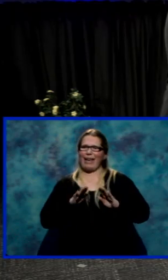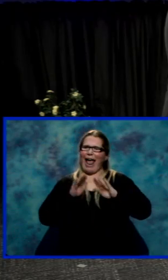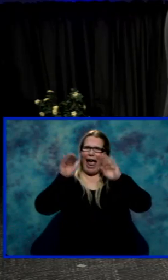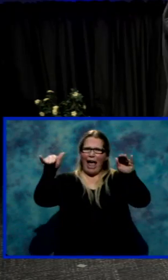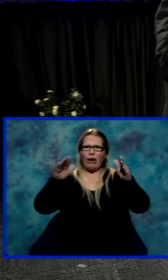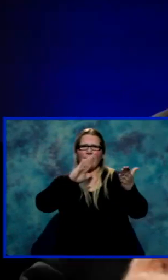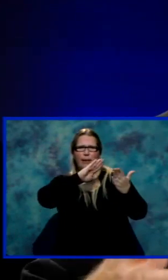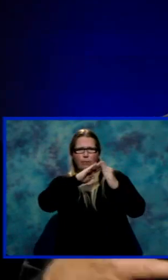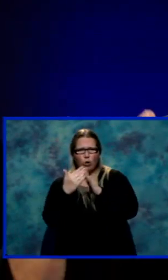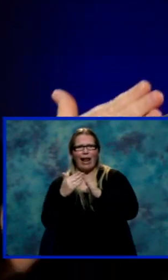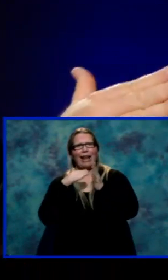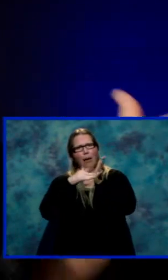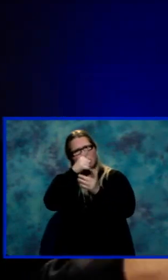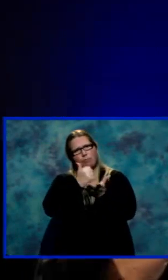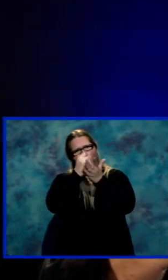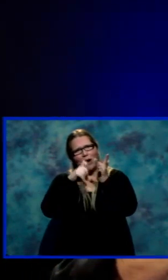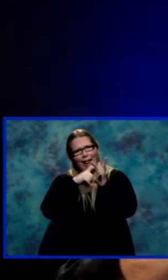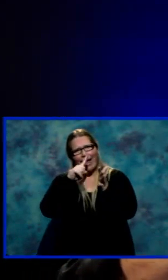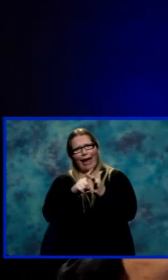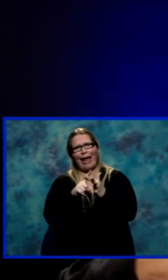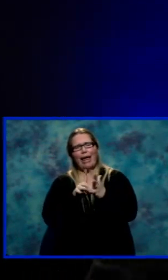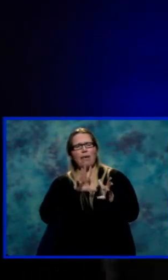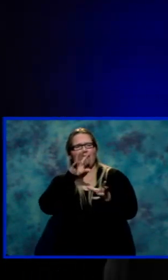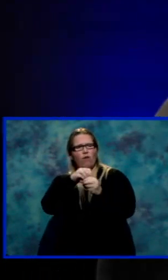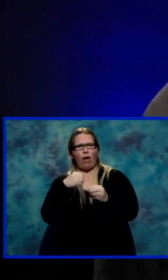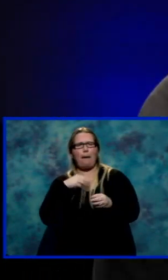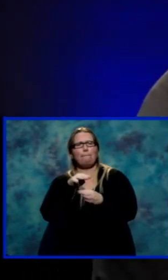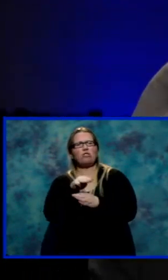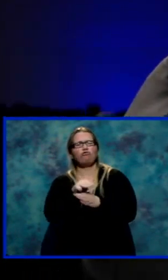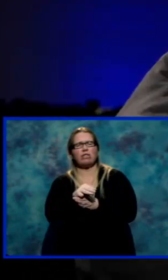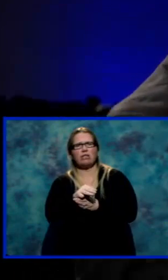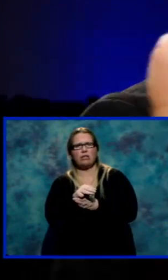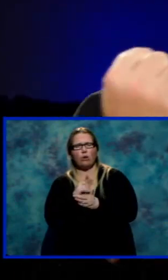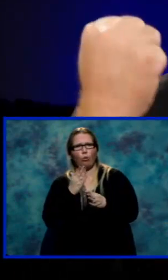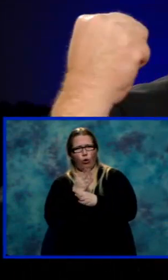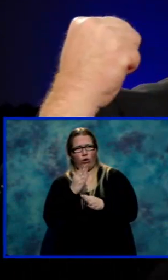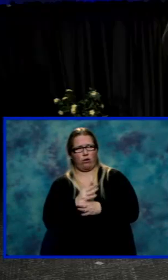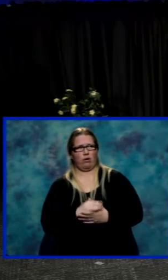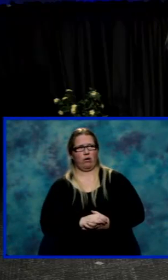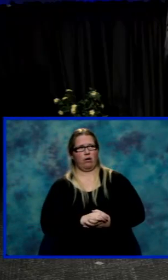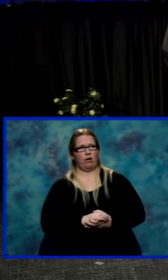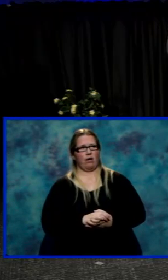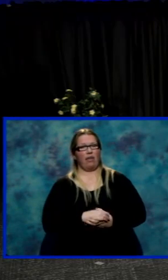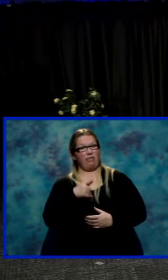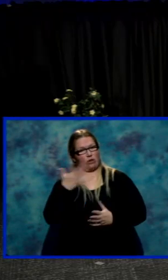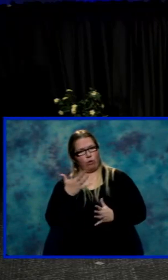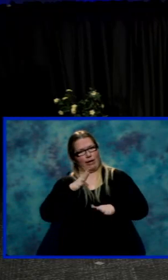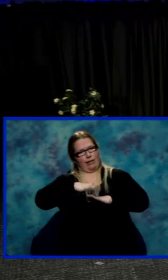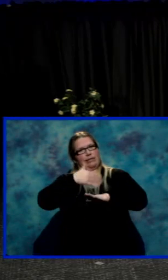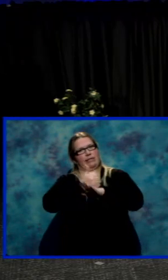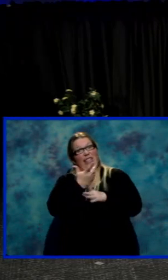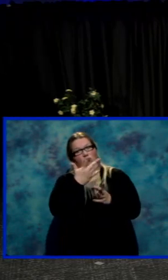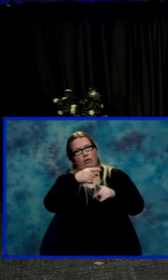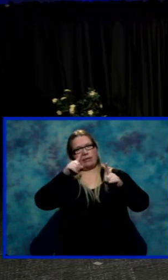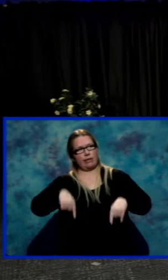support Claire and involve ourselves in this missionary work, because that's really where the rubber hits the road. Well, look, you know what?